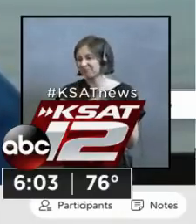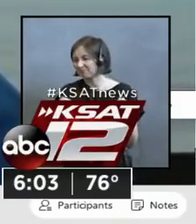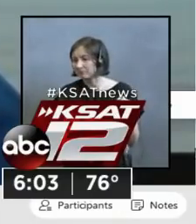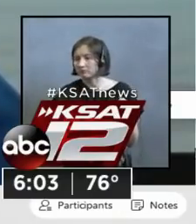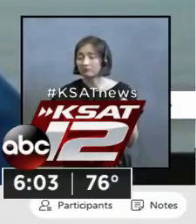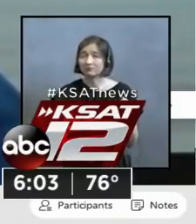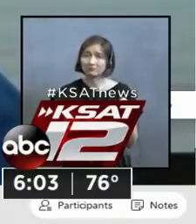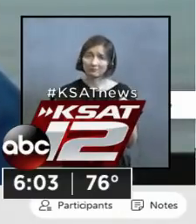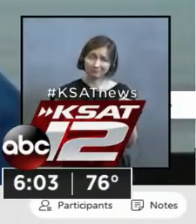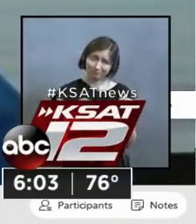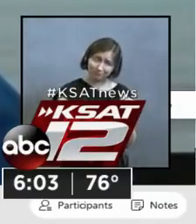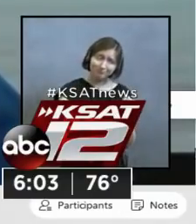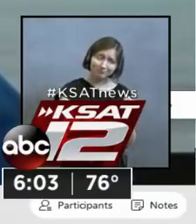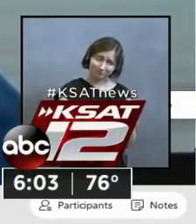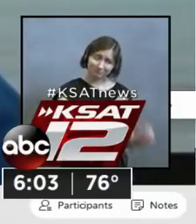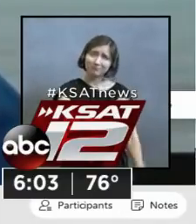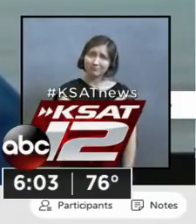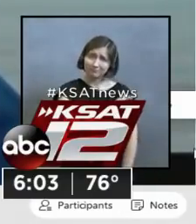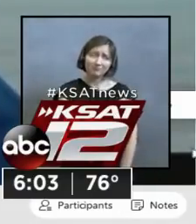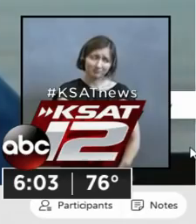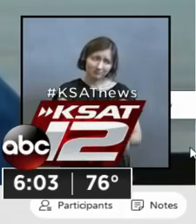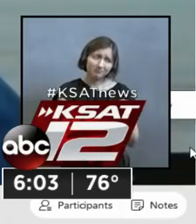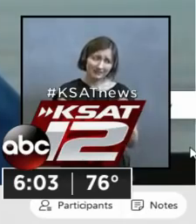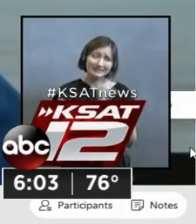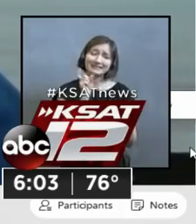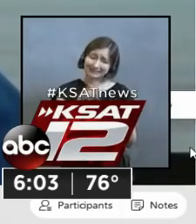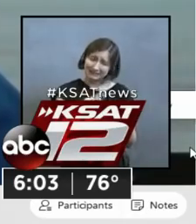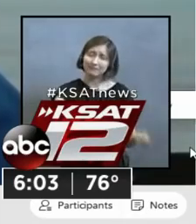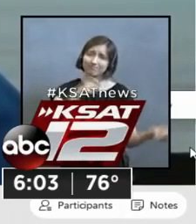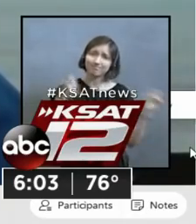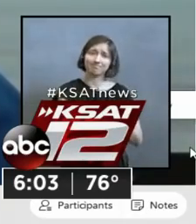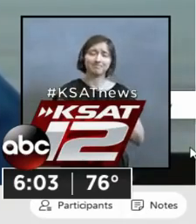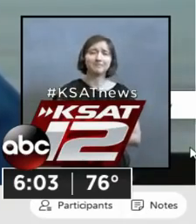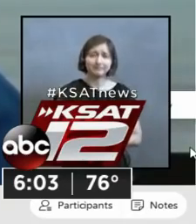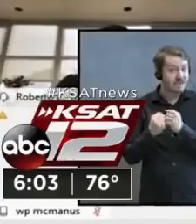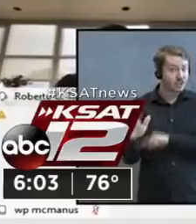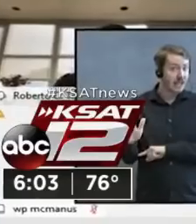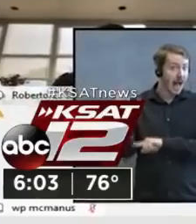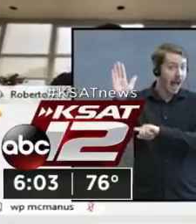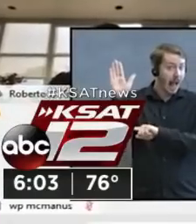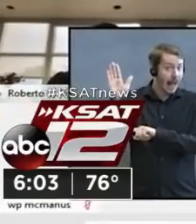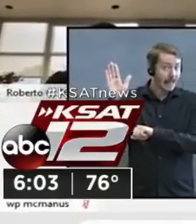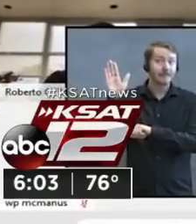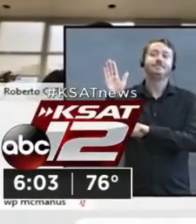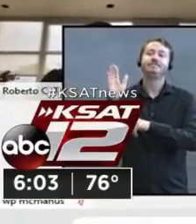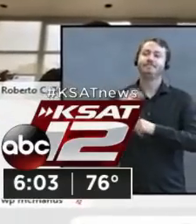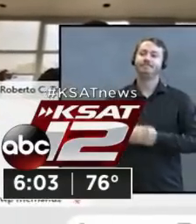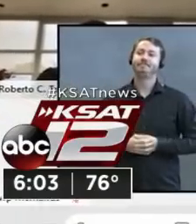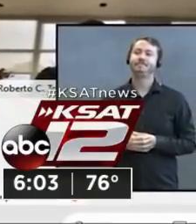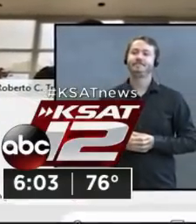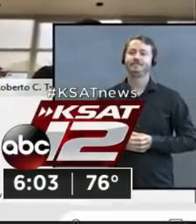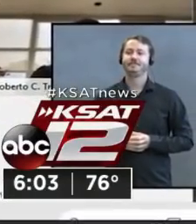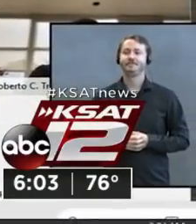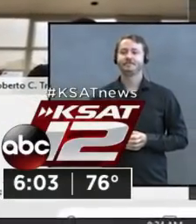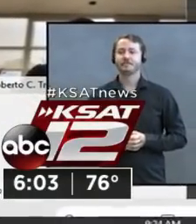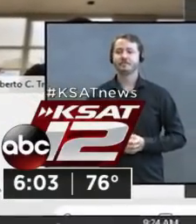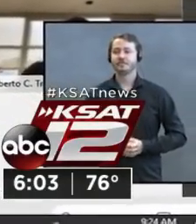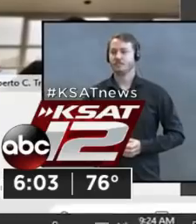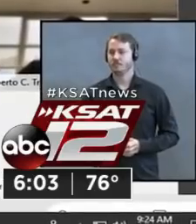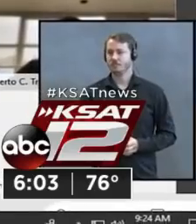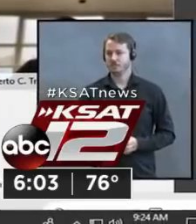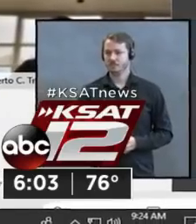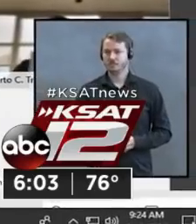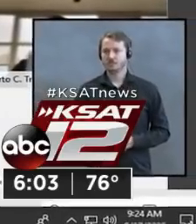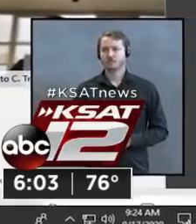that need to be made in law enforcement in our community. District 8's Manny Pelaez said council members need to balance competing interests, and